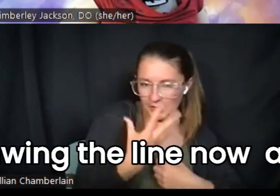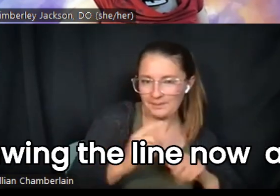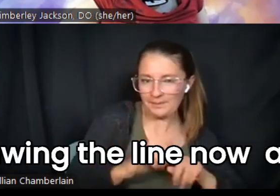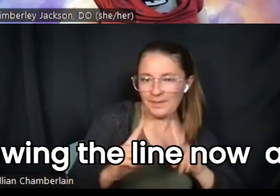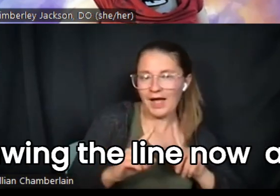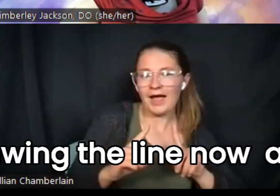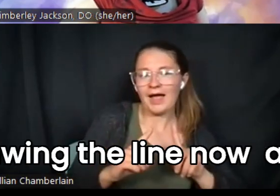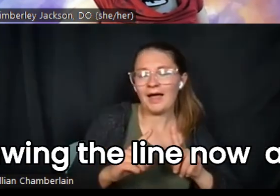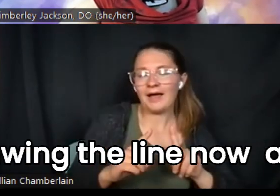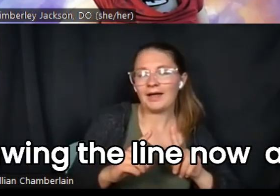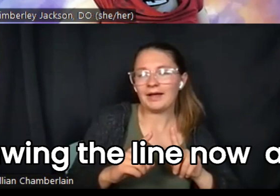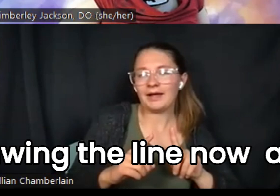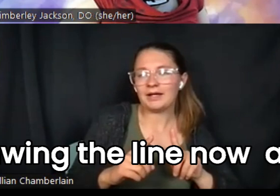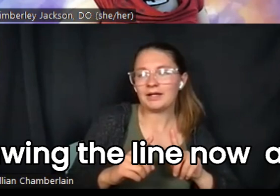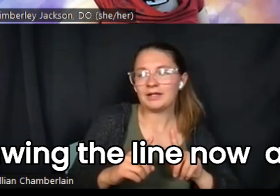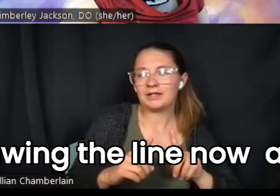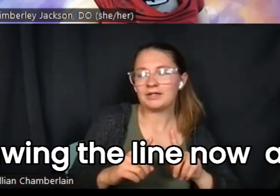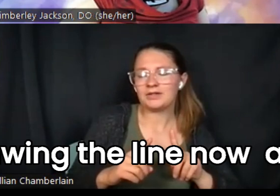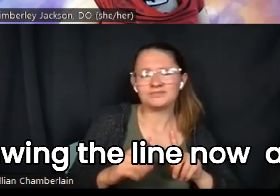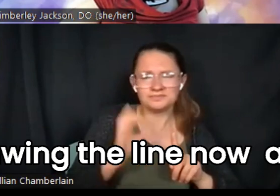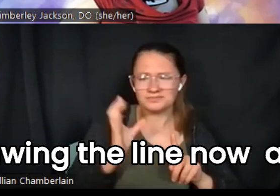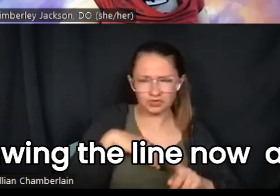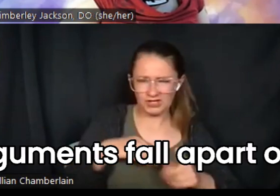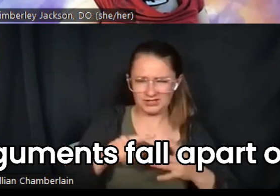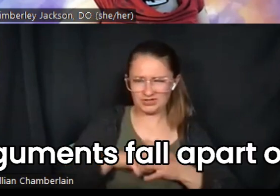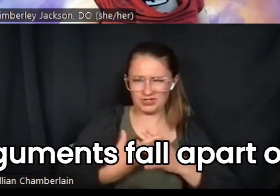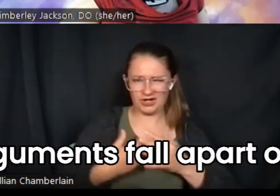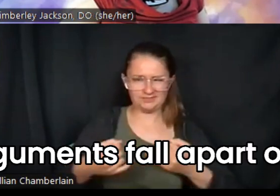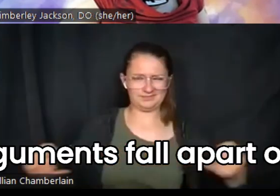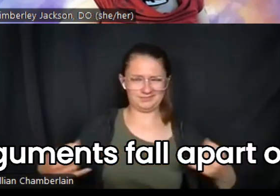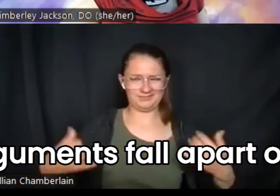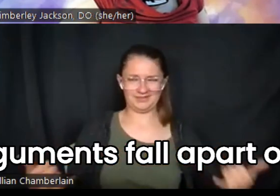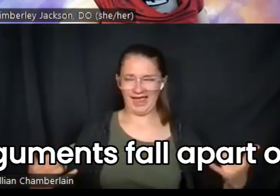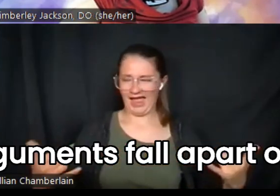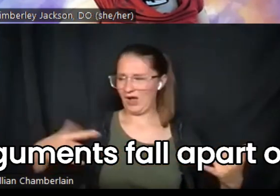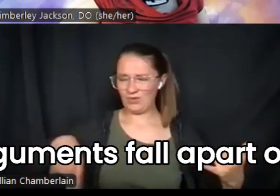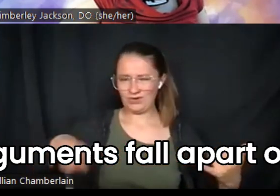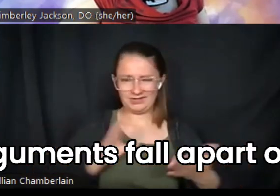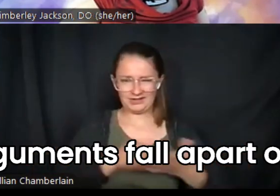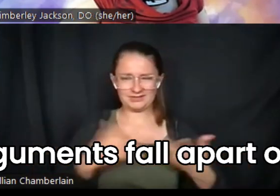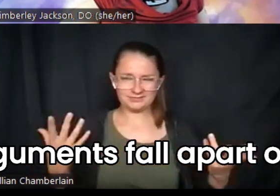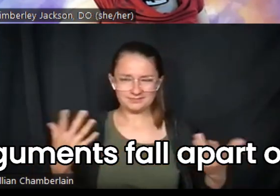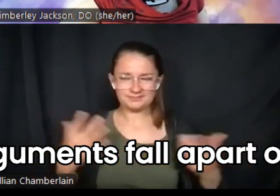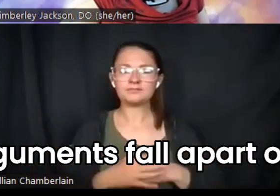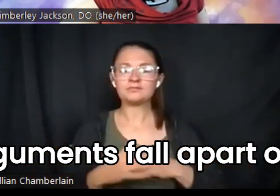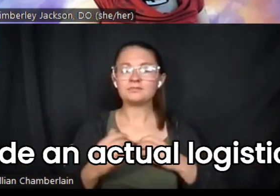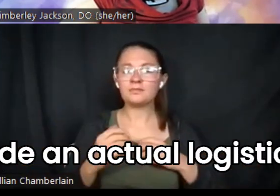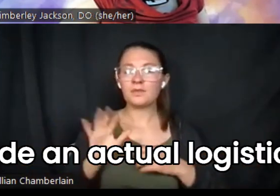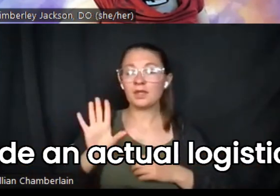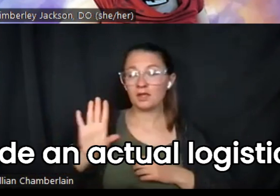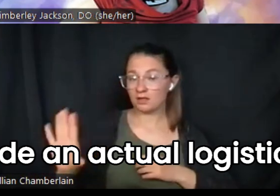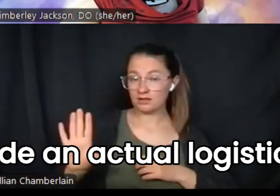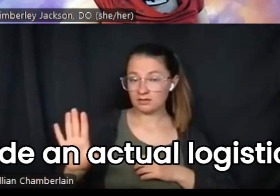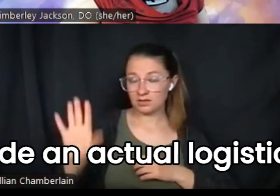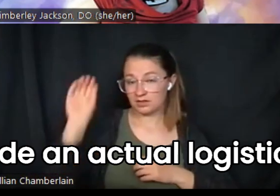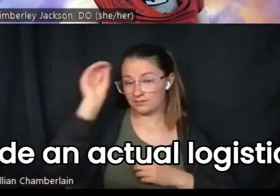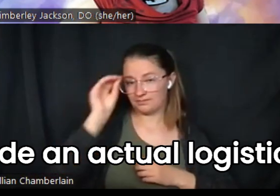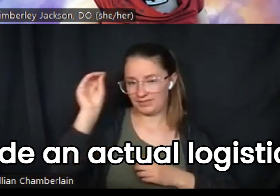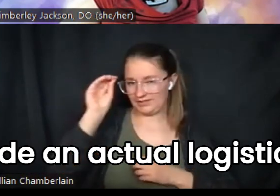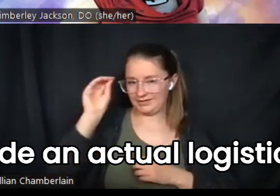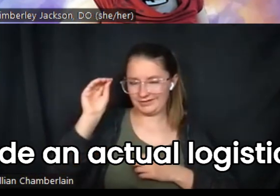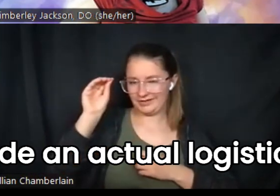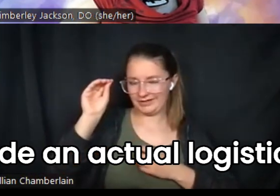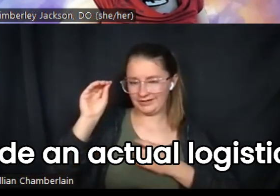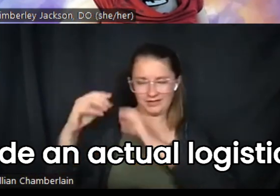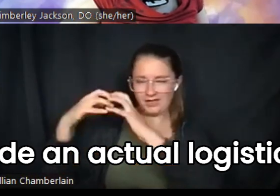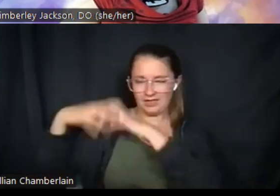we're to start drawing the line now. And a lot of these arguments fall apart once you provide an actual